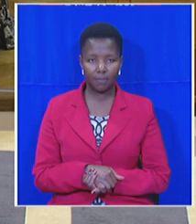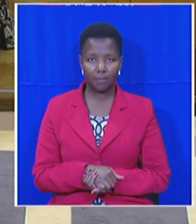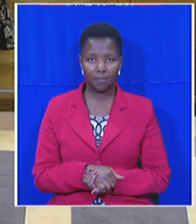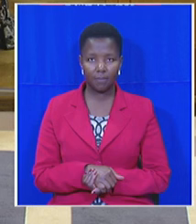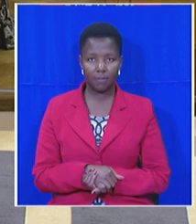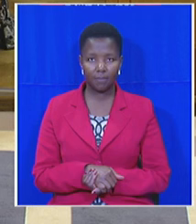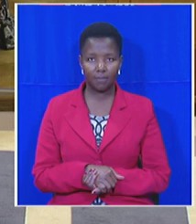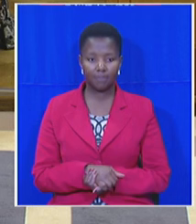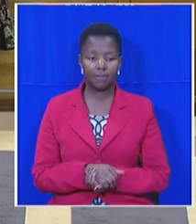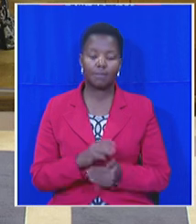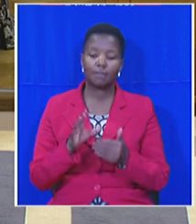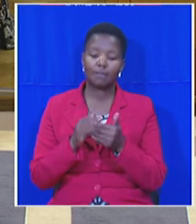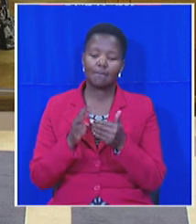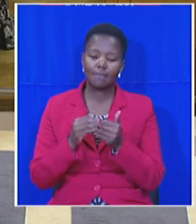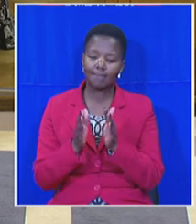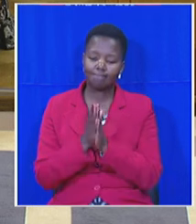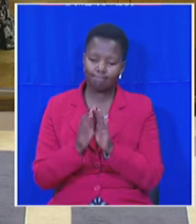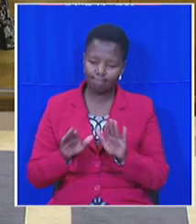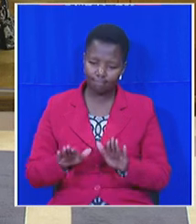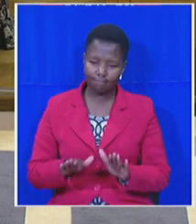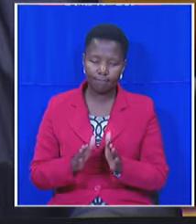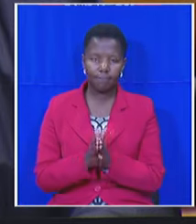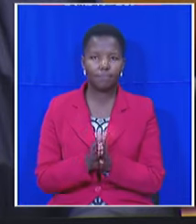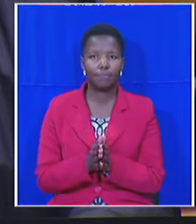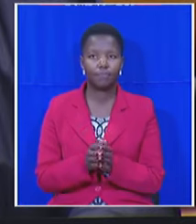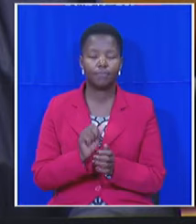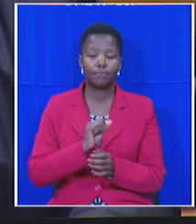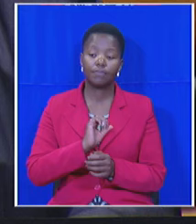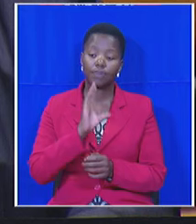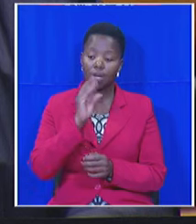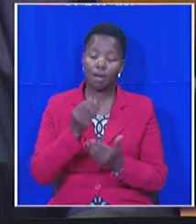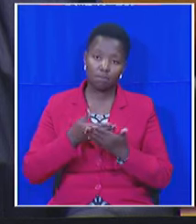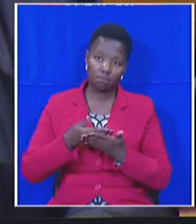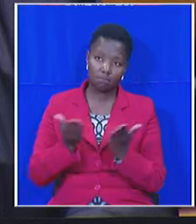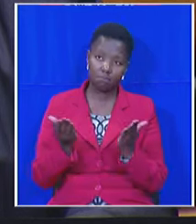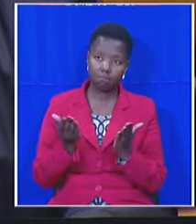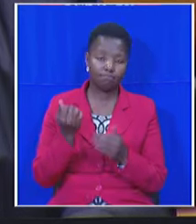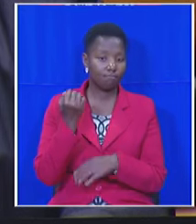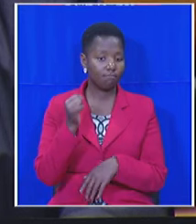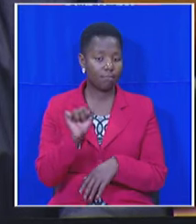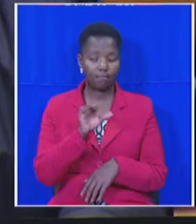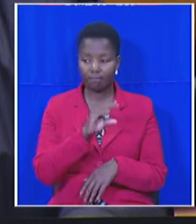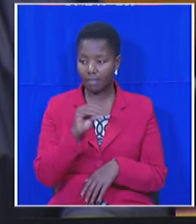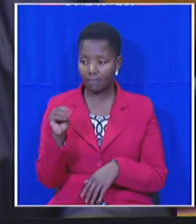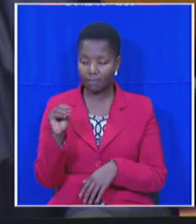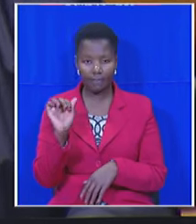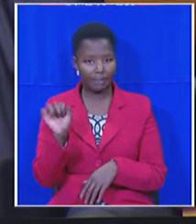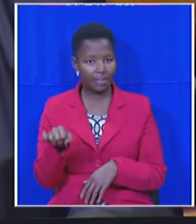Order, Honourable Members. I put the vote again. Are there any objections?